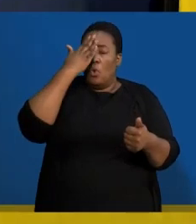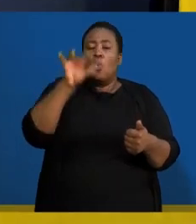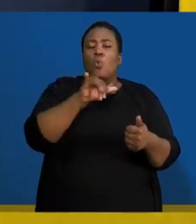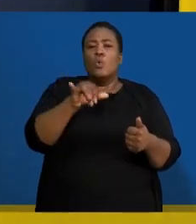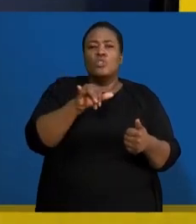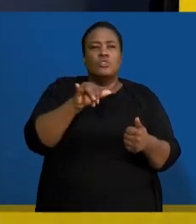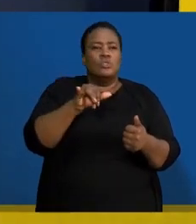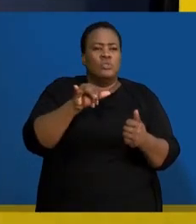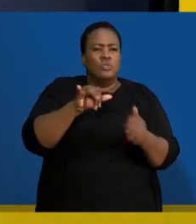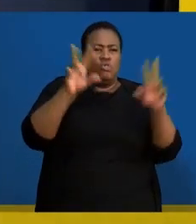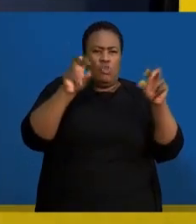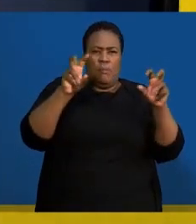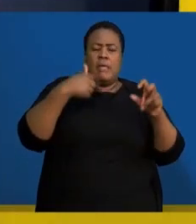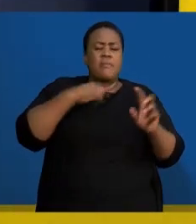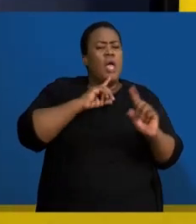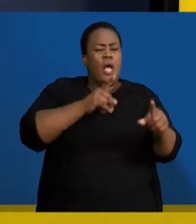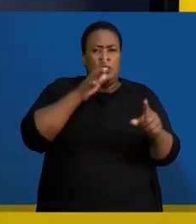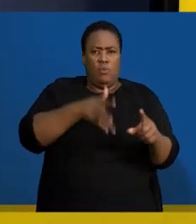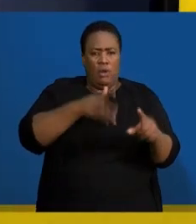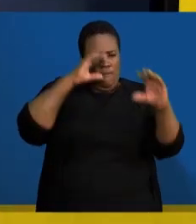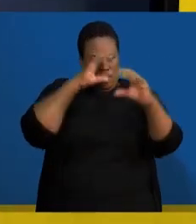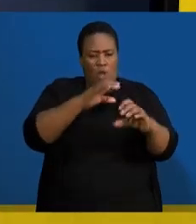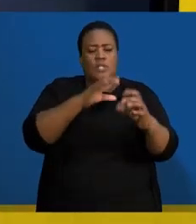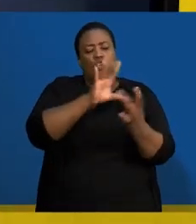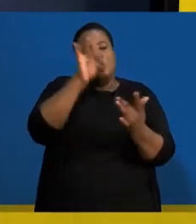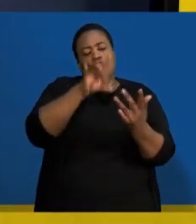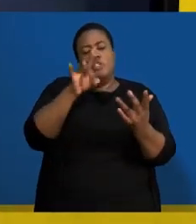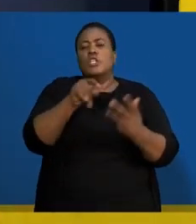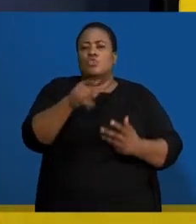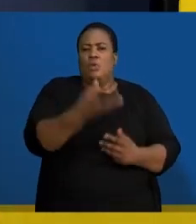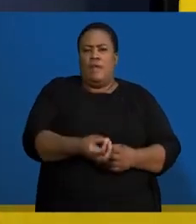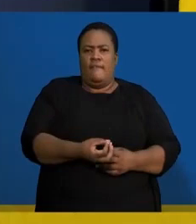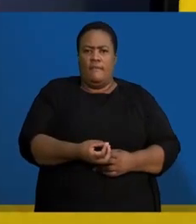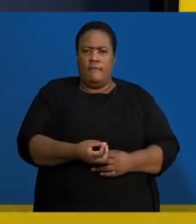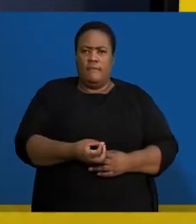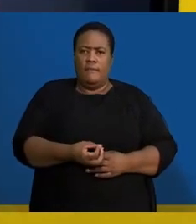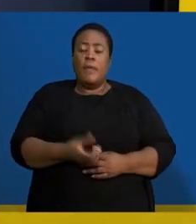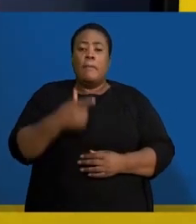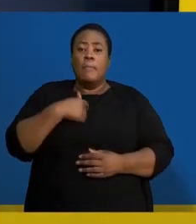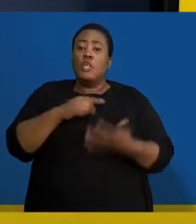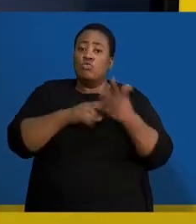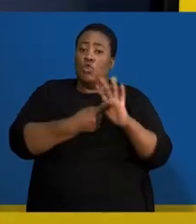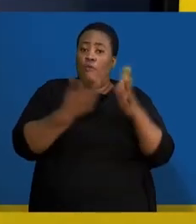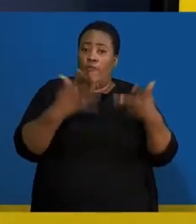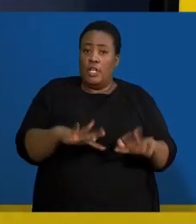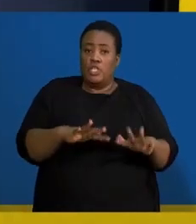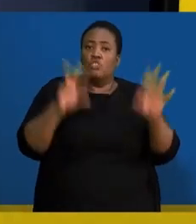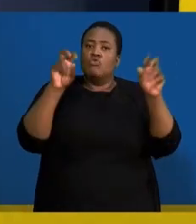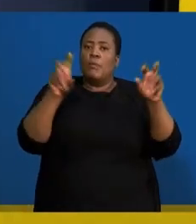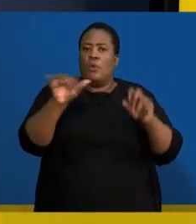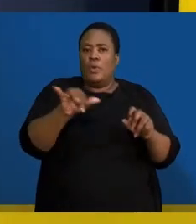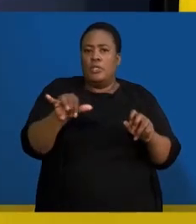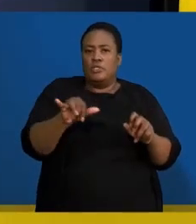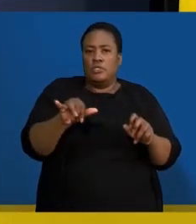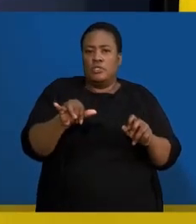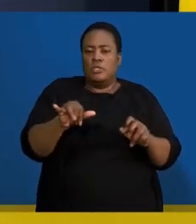the entire paper. You need to go straight to those choices that you will have already made. I've already shown you what the topics are, so you know what they